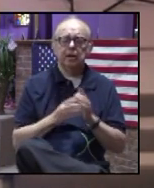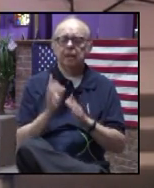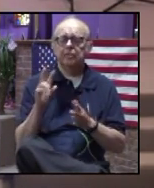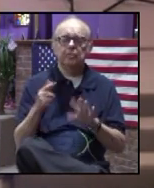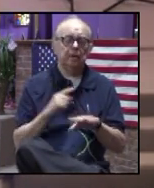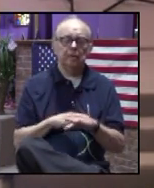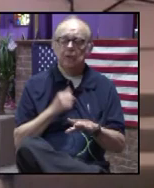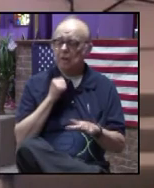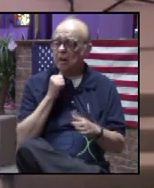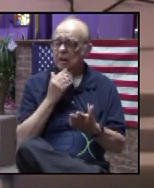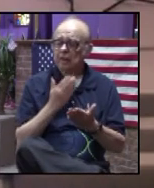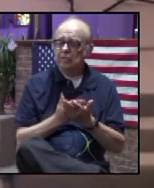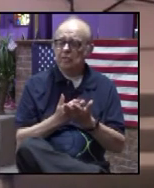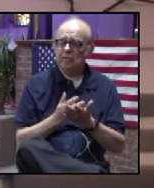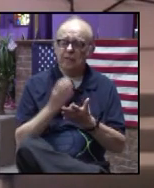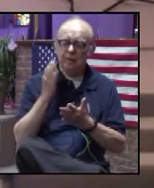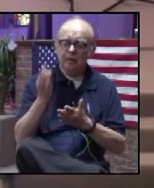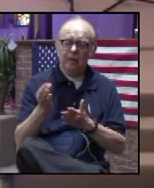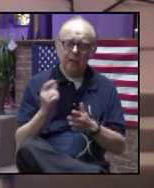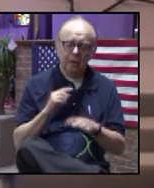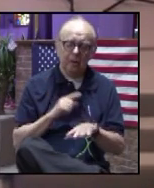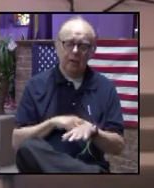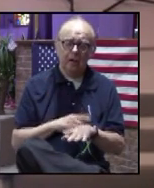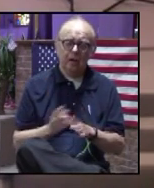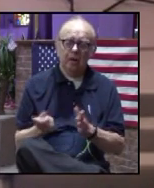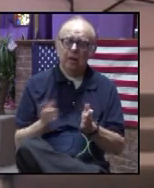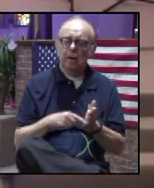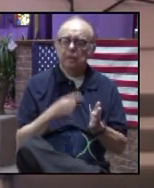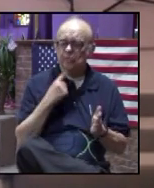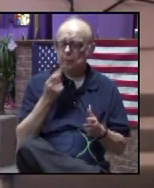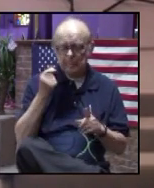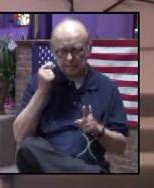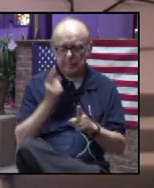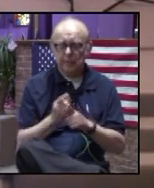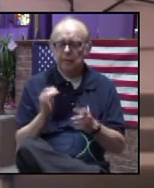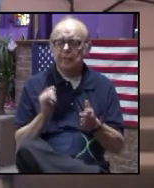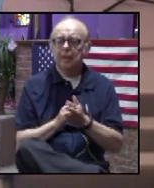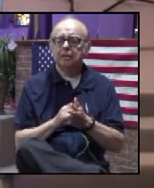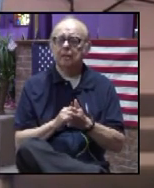very good. This time when they came back and they told him that